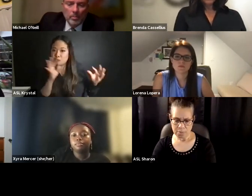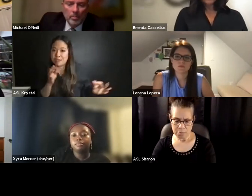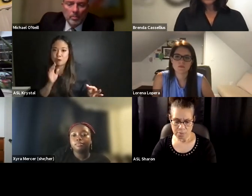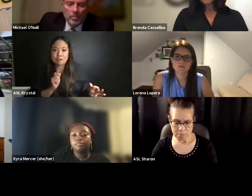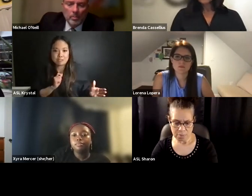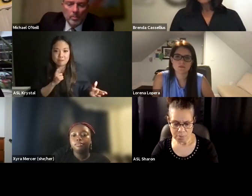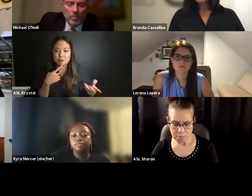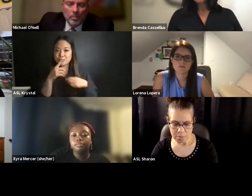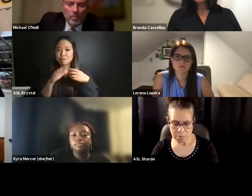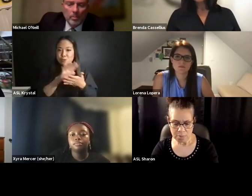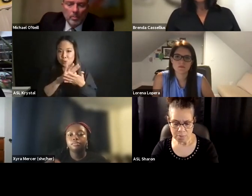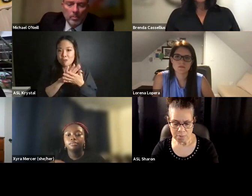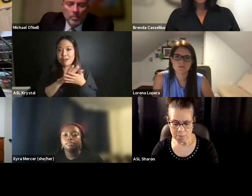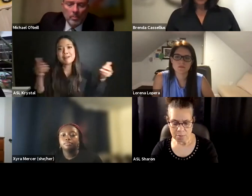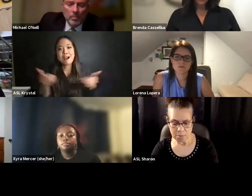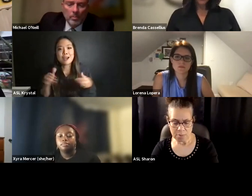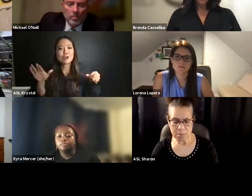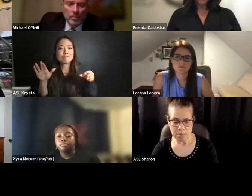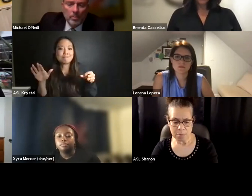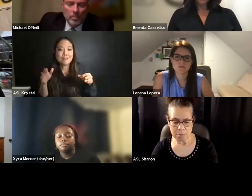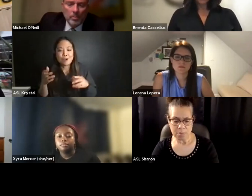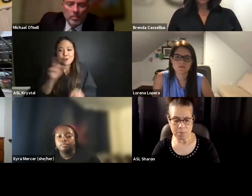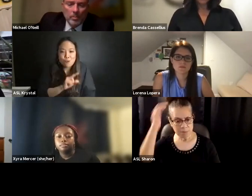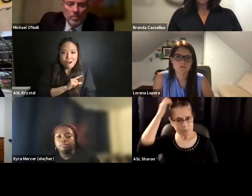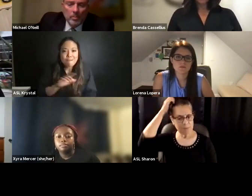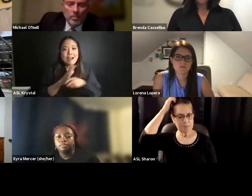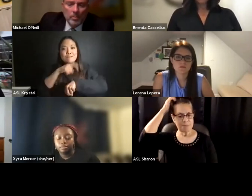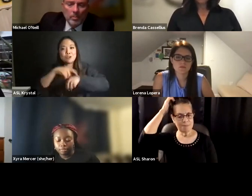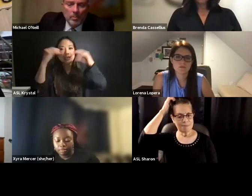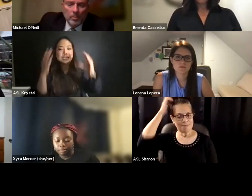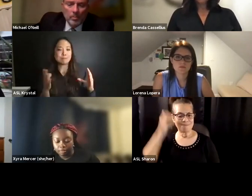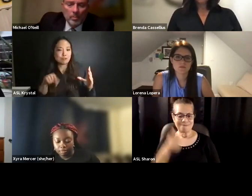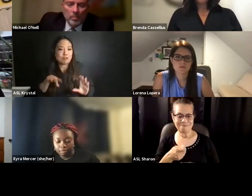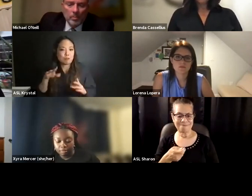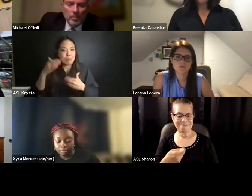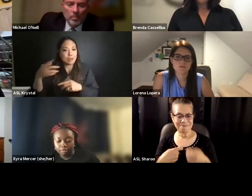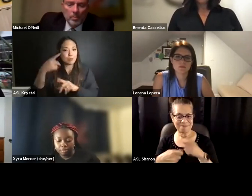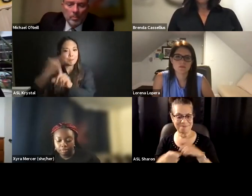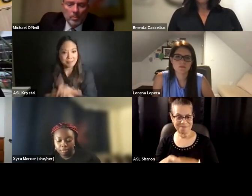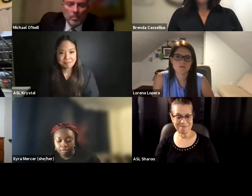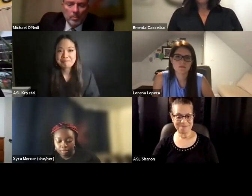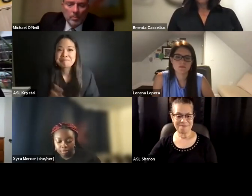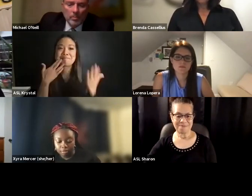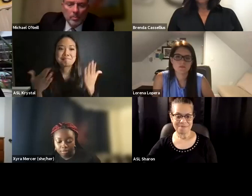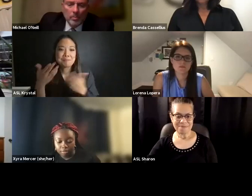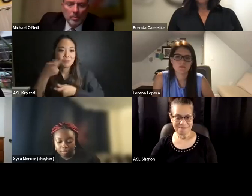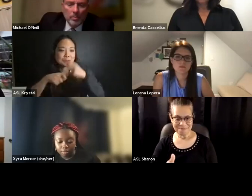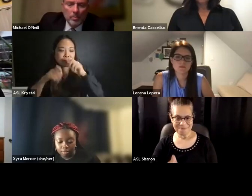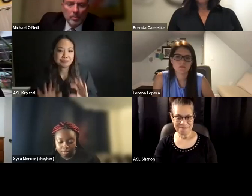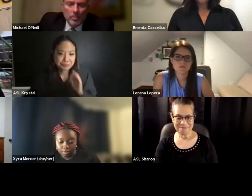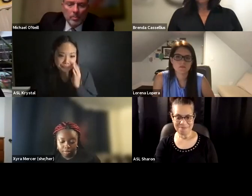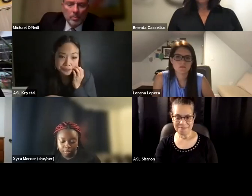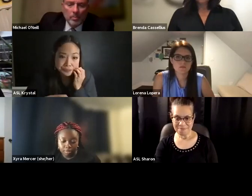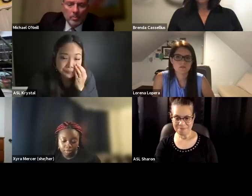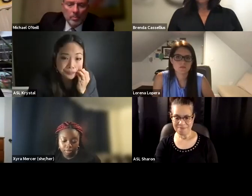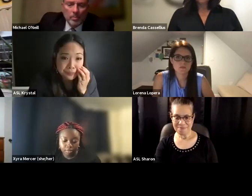you thank you our next speaker is susan mays rothstein she'll be followed by